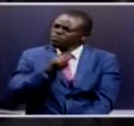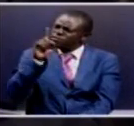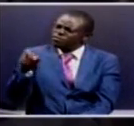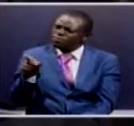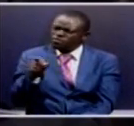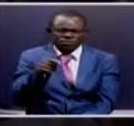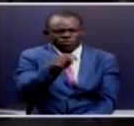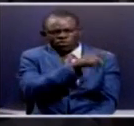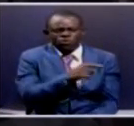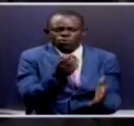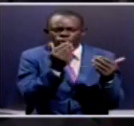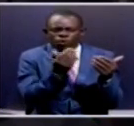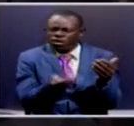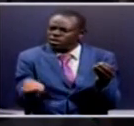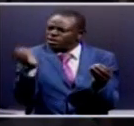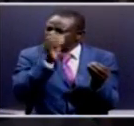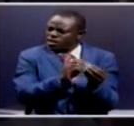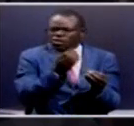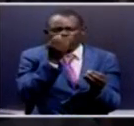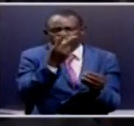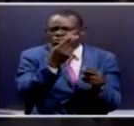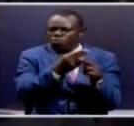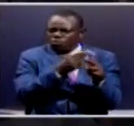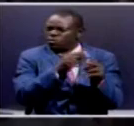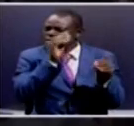answer, because they had finished